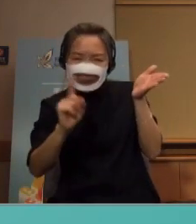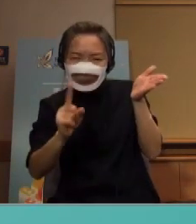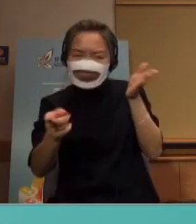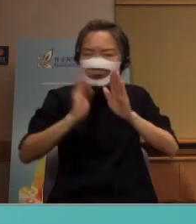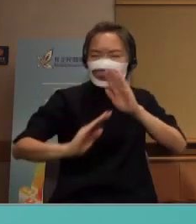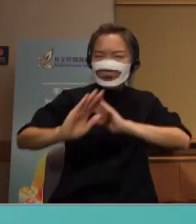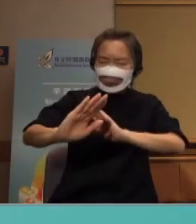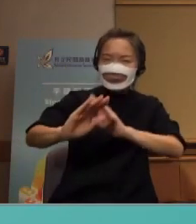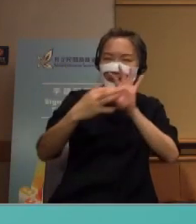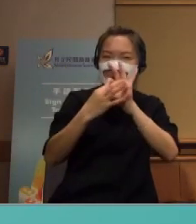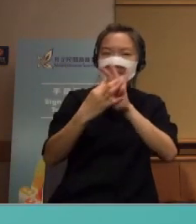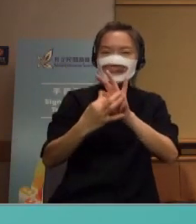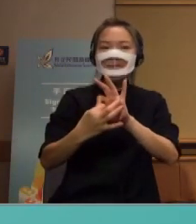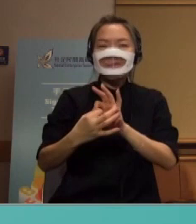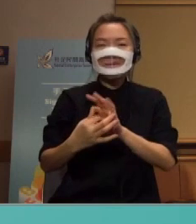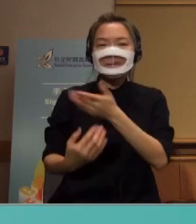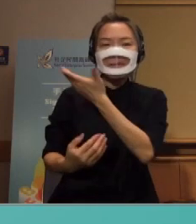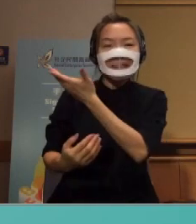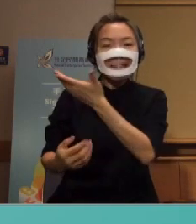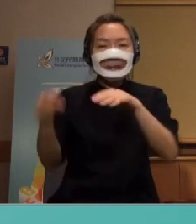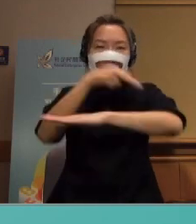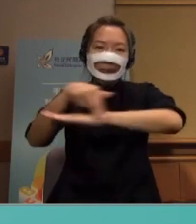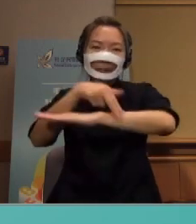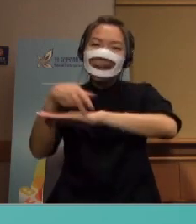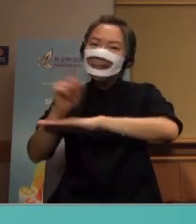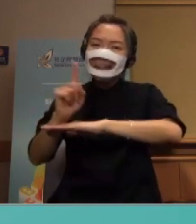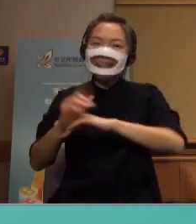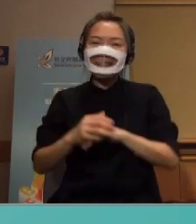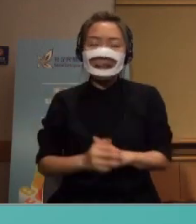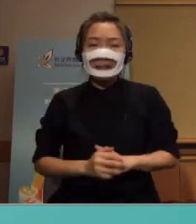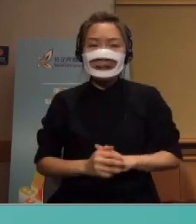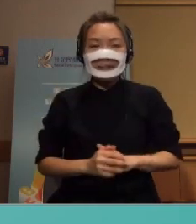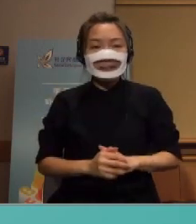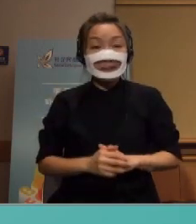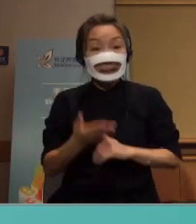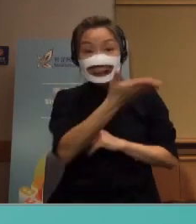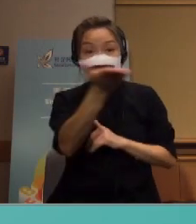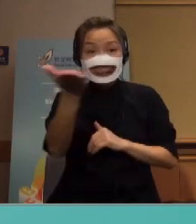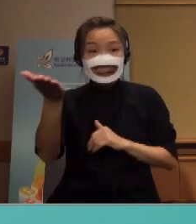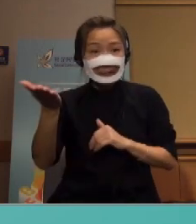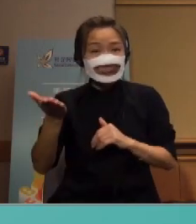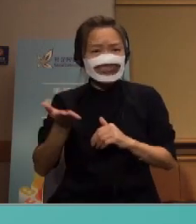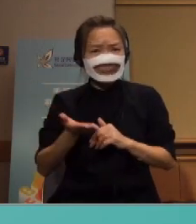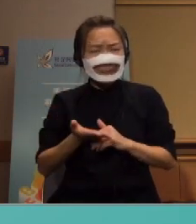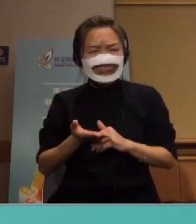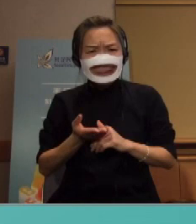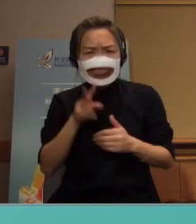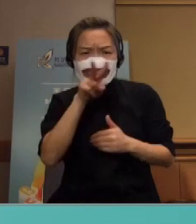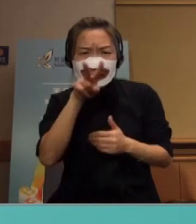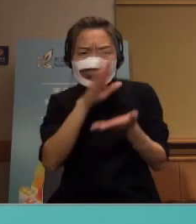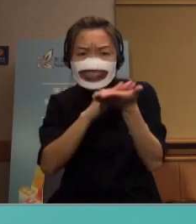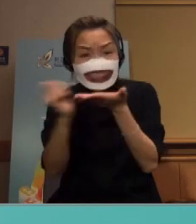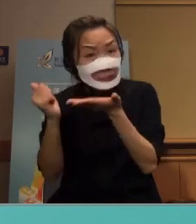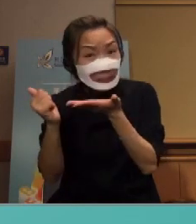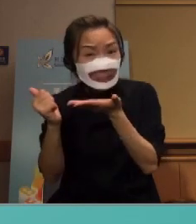And for this one, not sure if you guys can see from the pictures. So we actually want